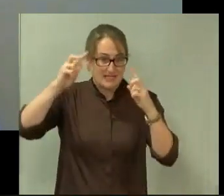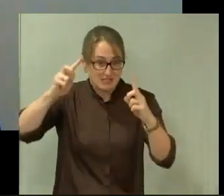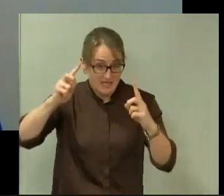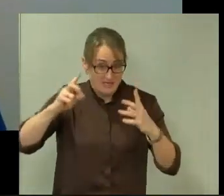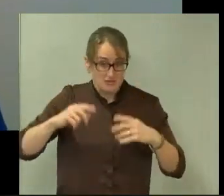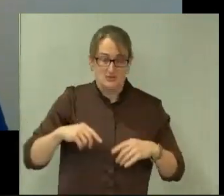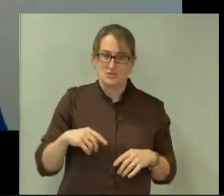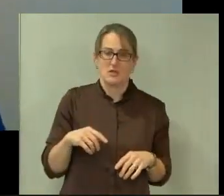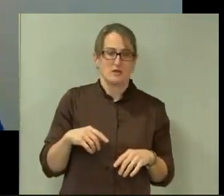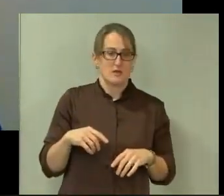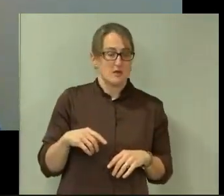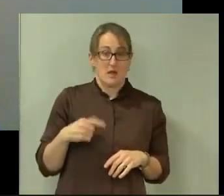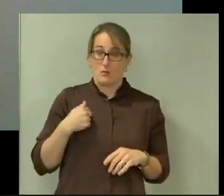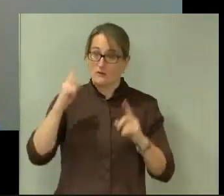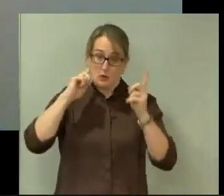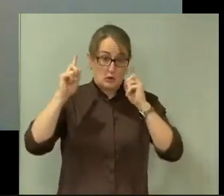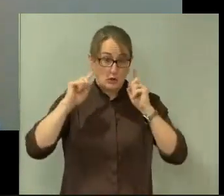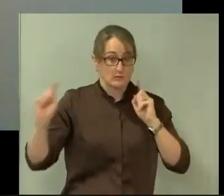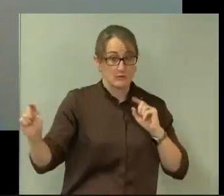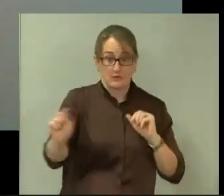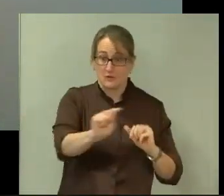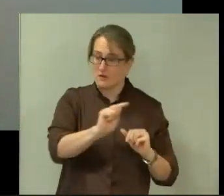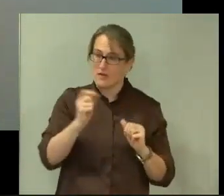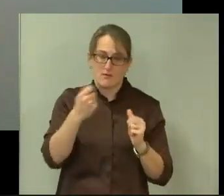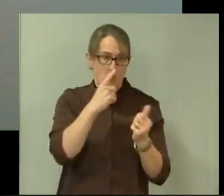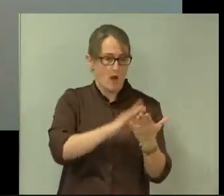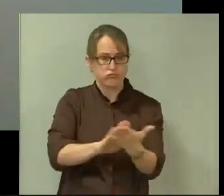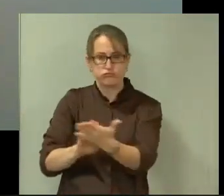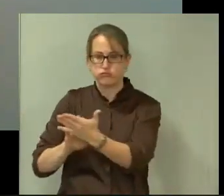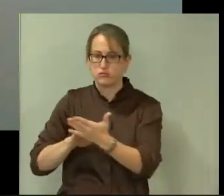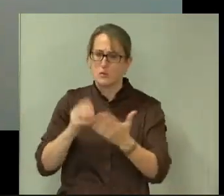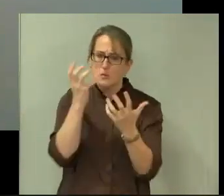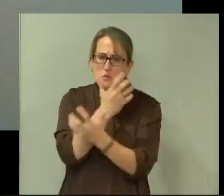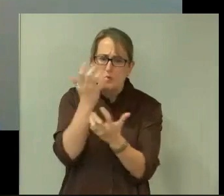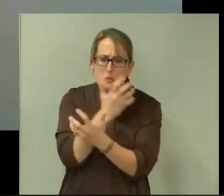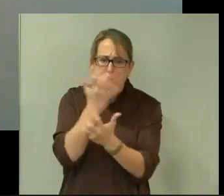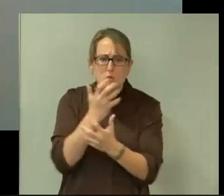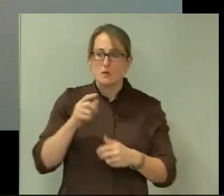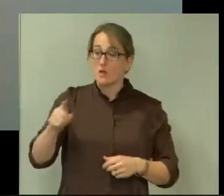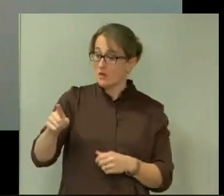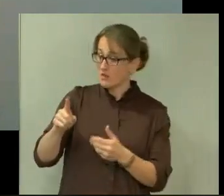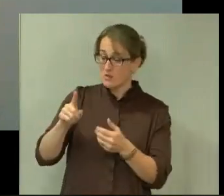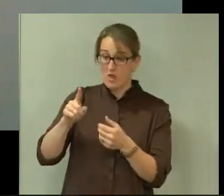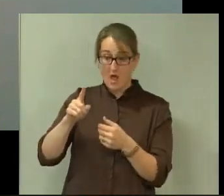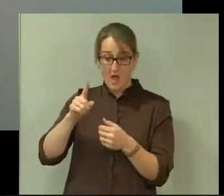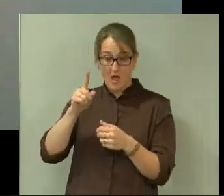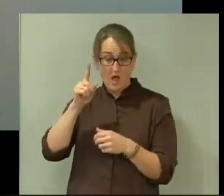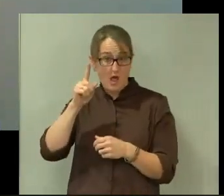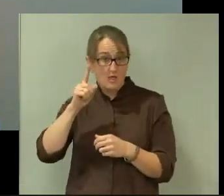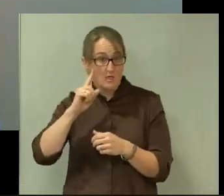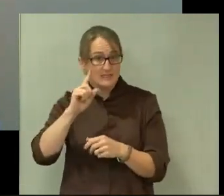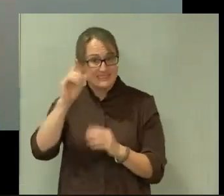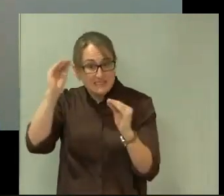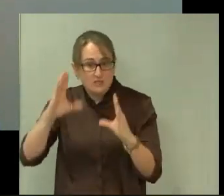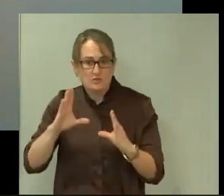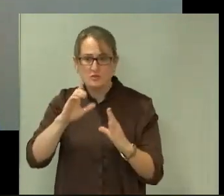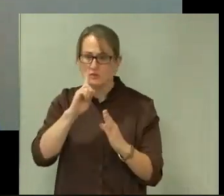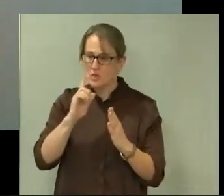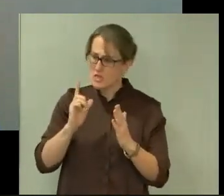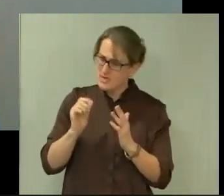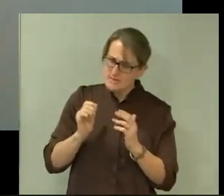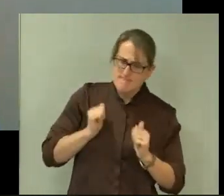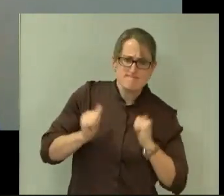throughout, that our teachers were quickly to join in professional development and to learn how to best support